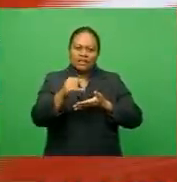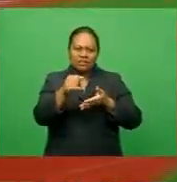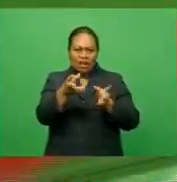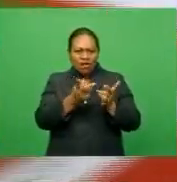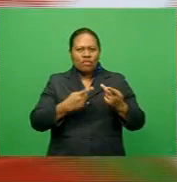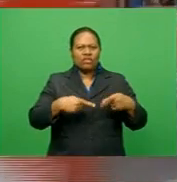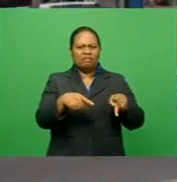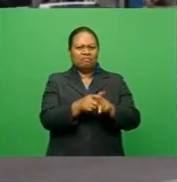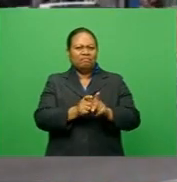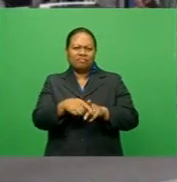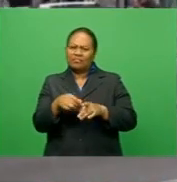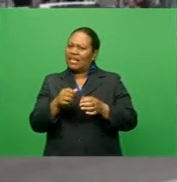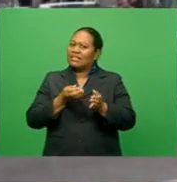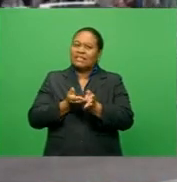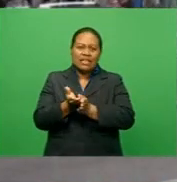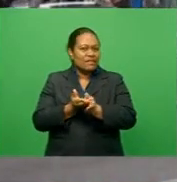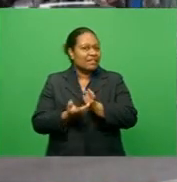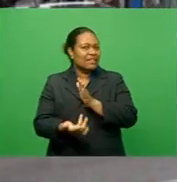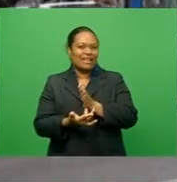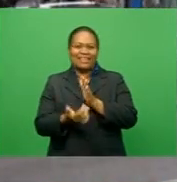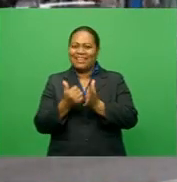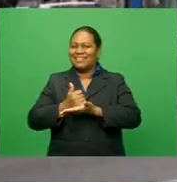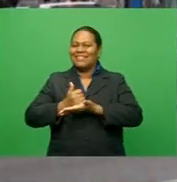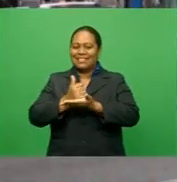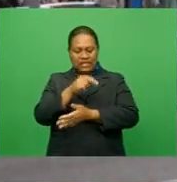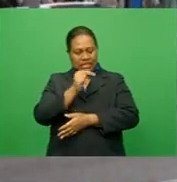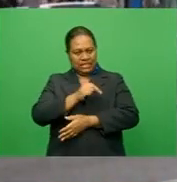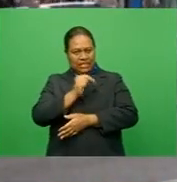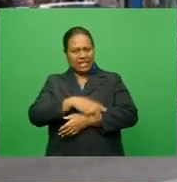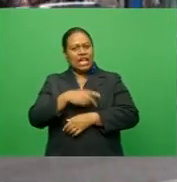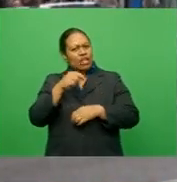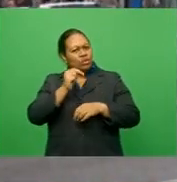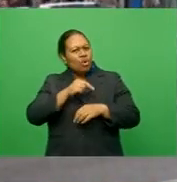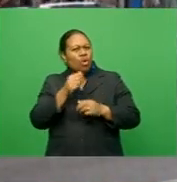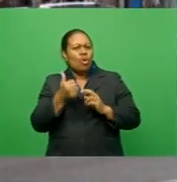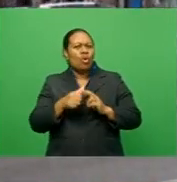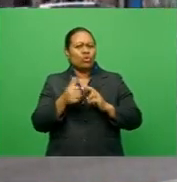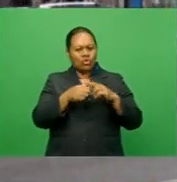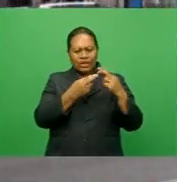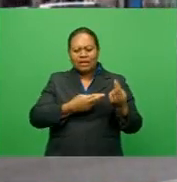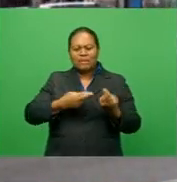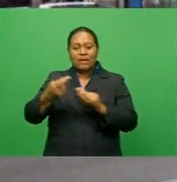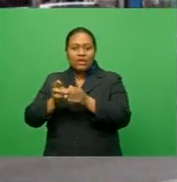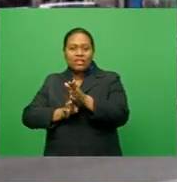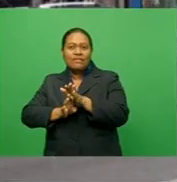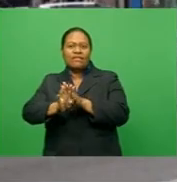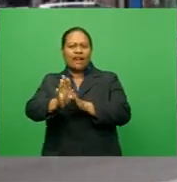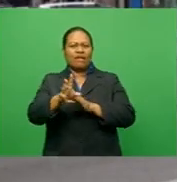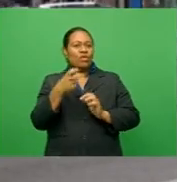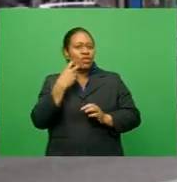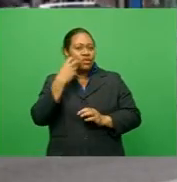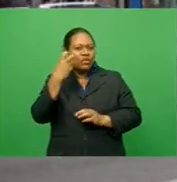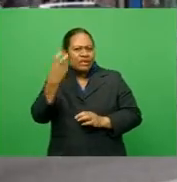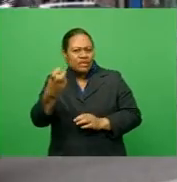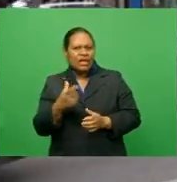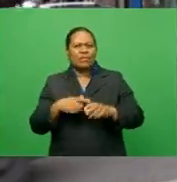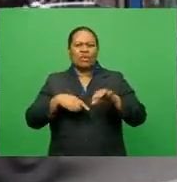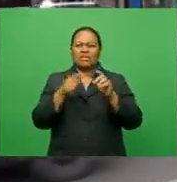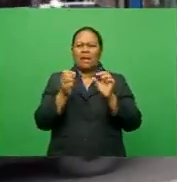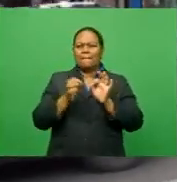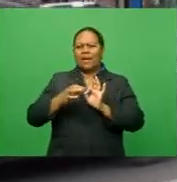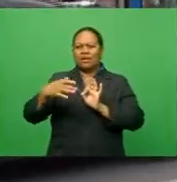infrastructure, services and technical assistance. It also recommends developing the labor force for tourism and advancing biodiversity